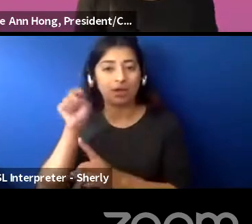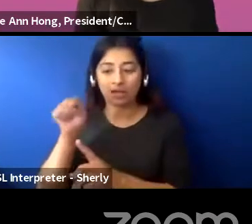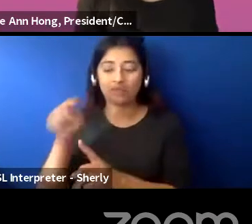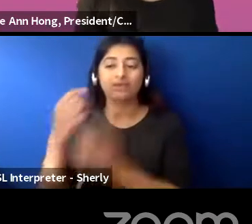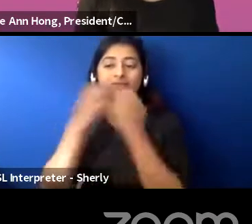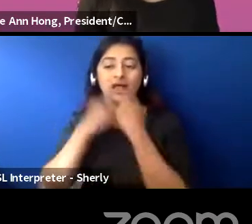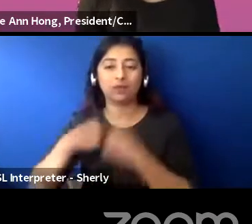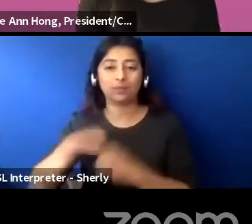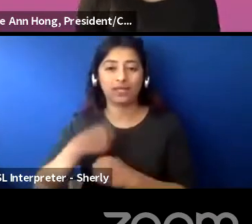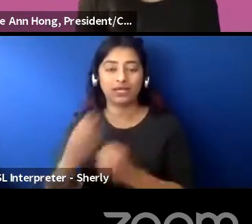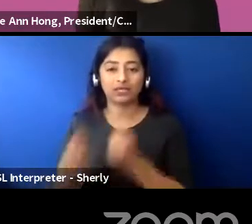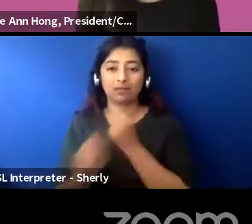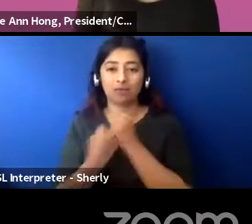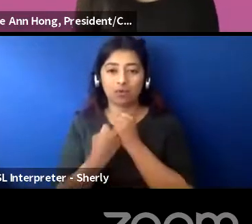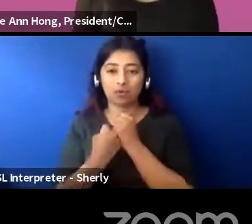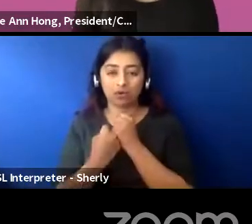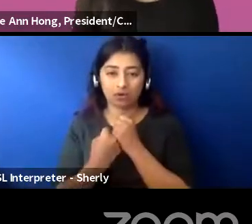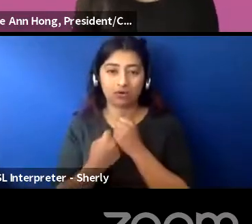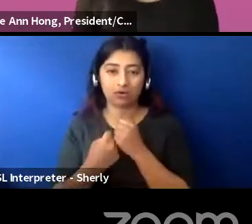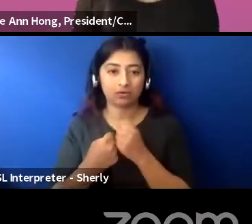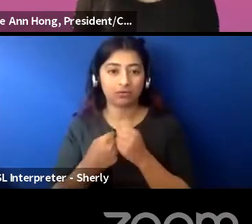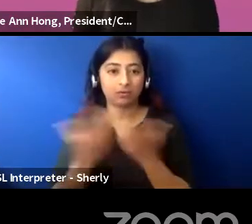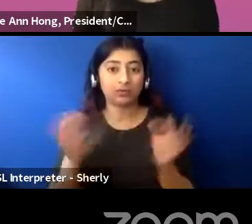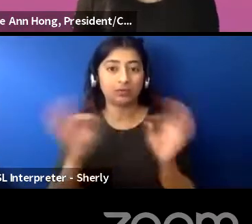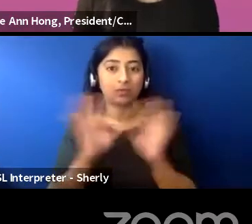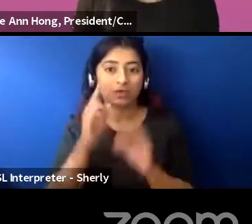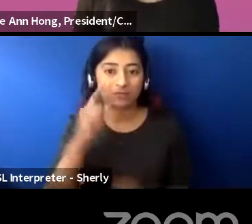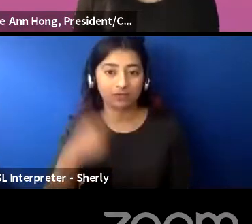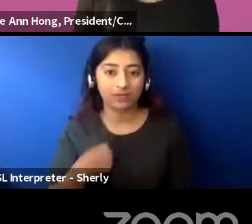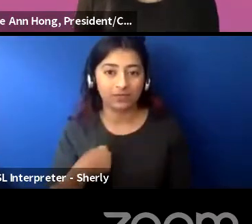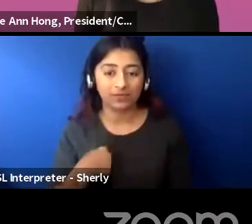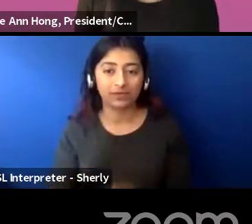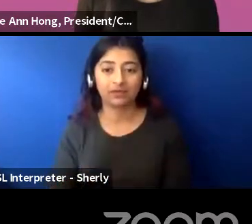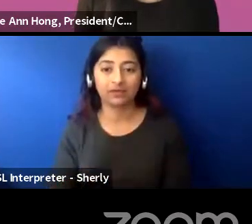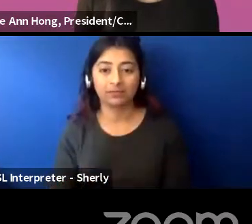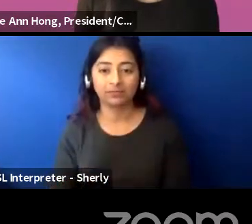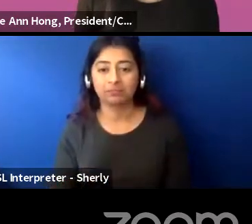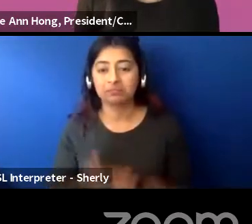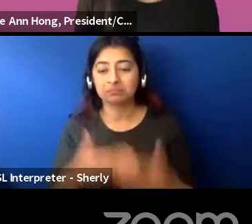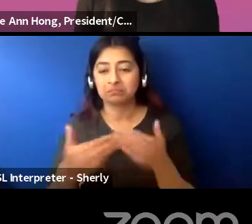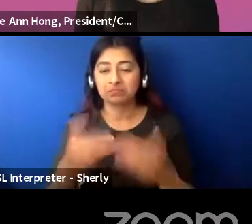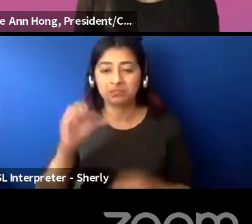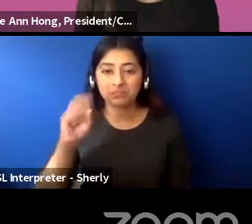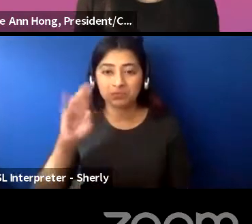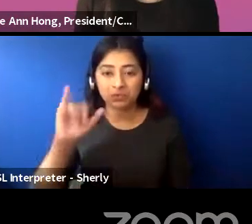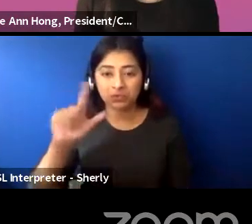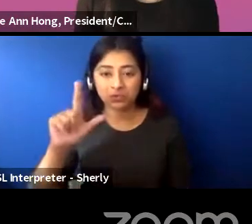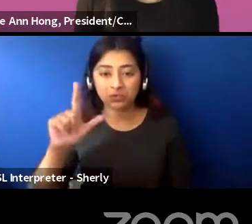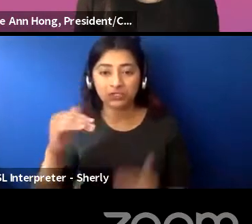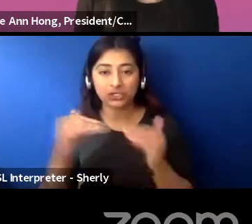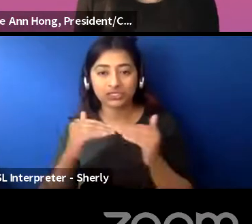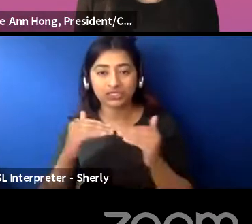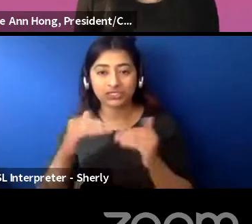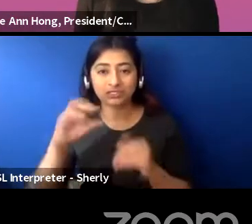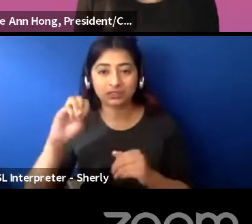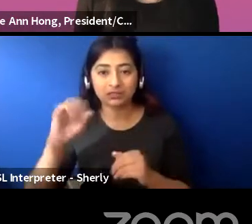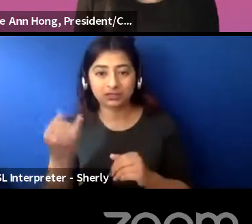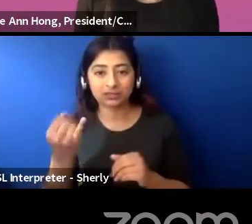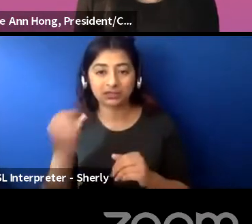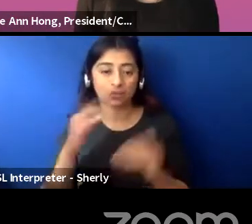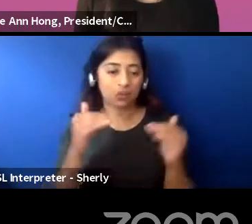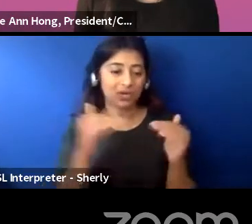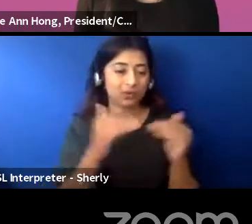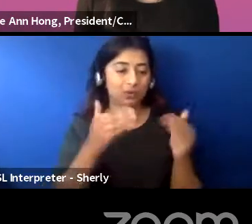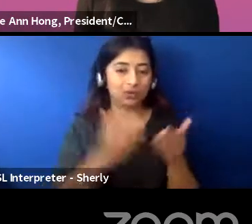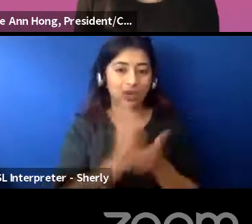and support the causes that matter to me, from whether it's social justice or equal rights or so forth. The